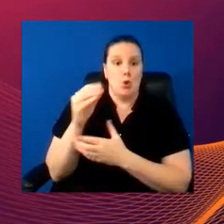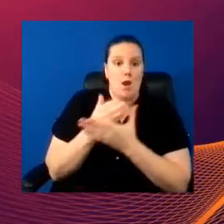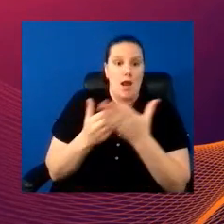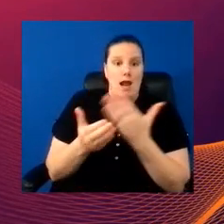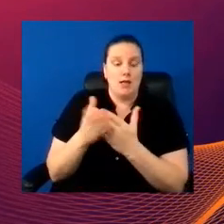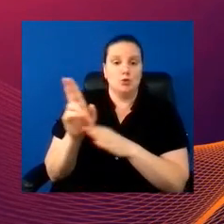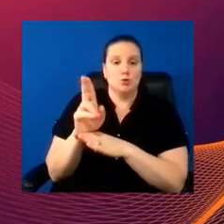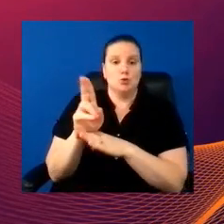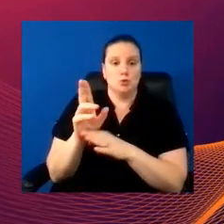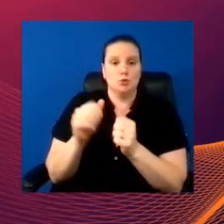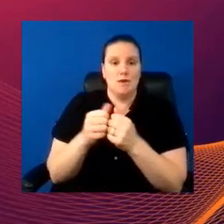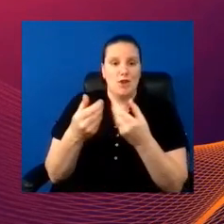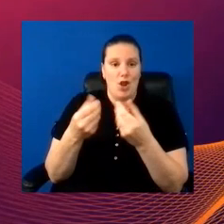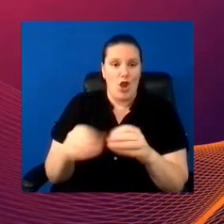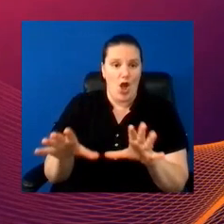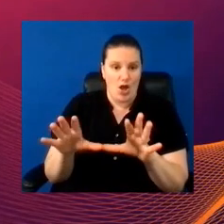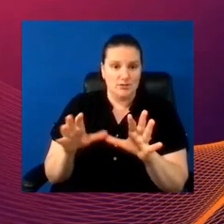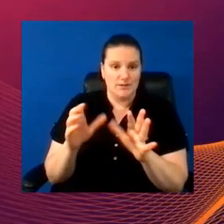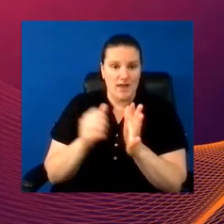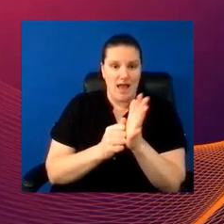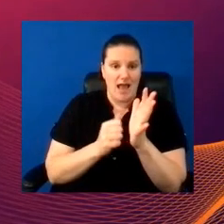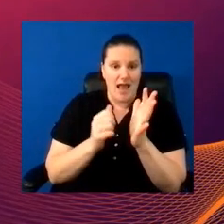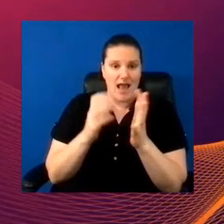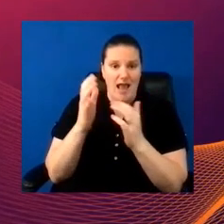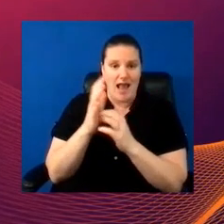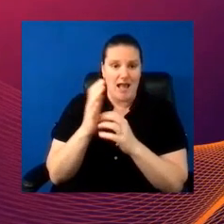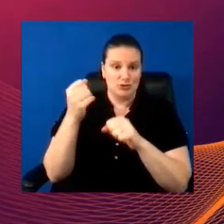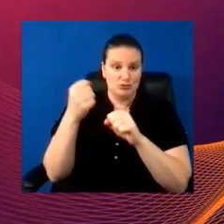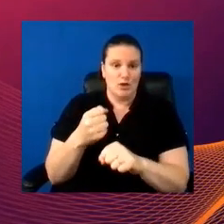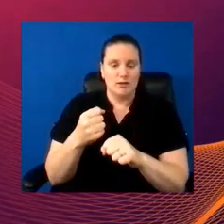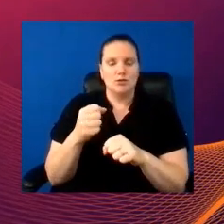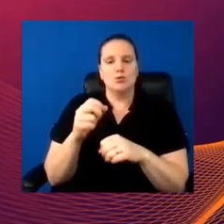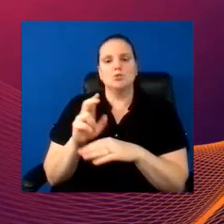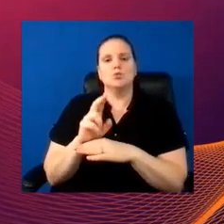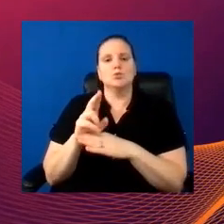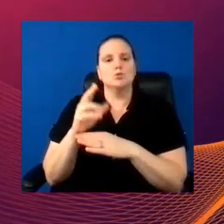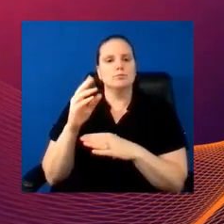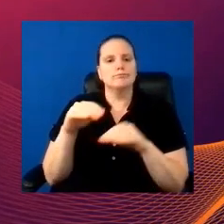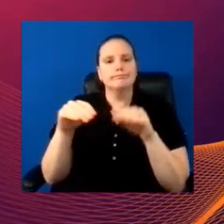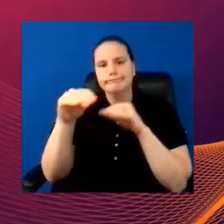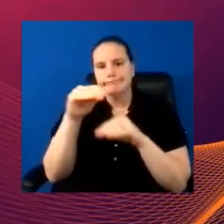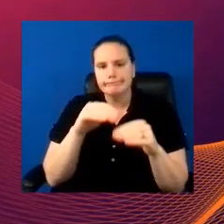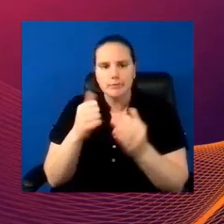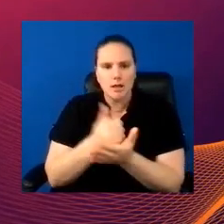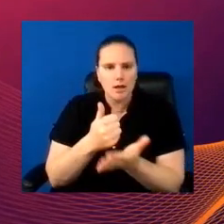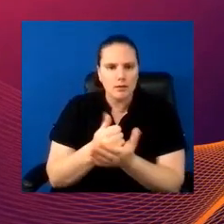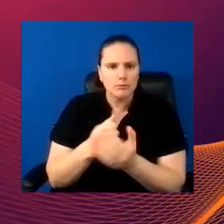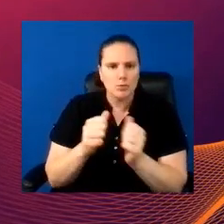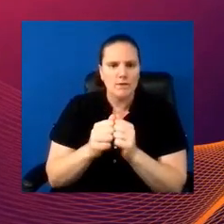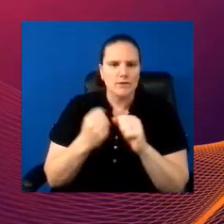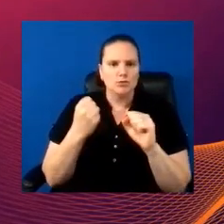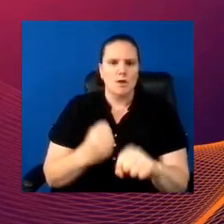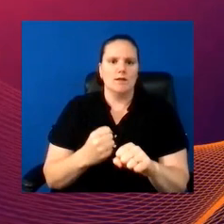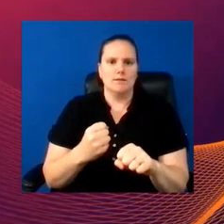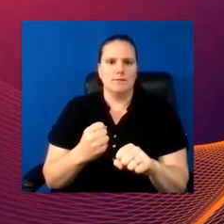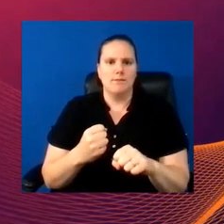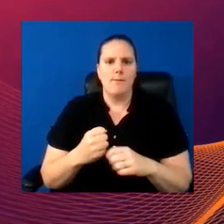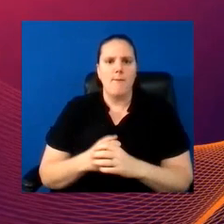to help with the loss of hand strength. I decided to use pneumatic actuators to help with the movement and strength.